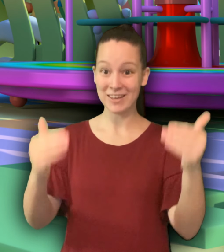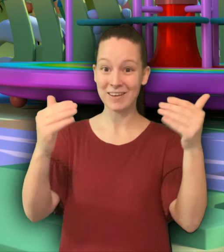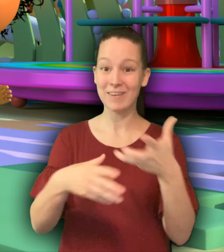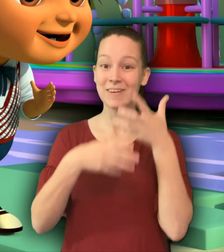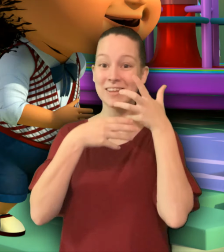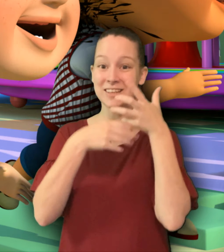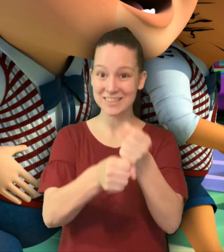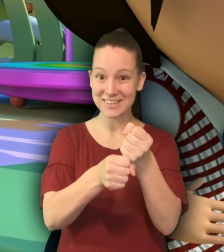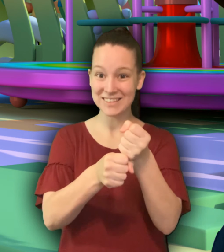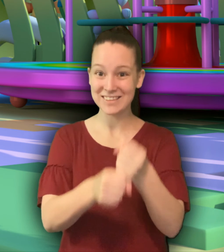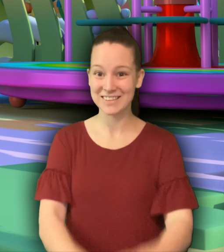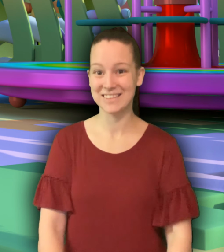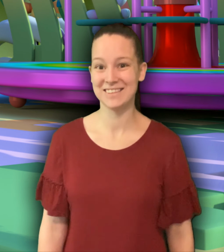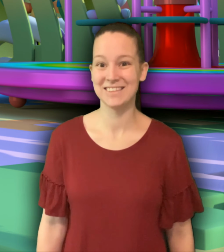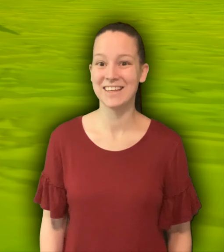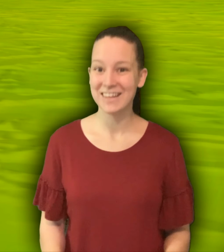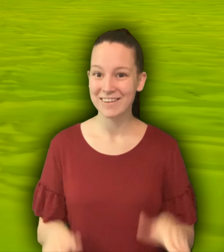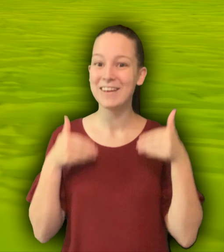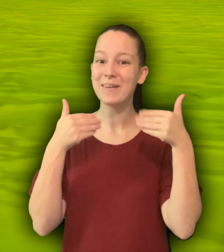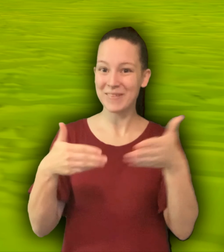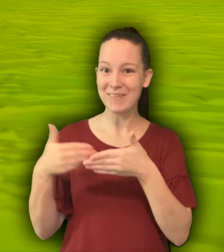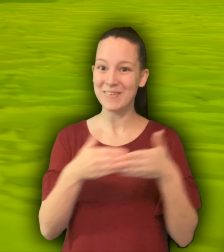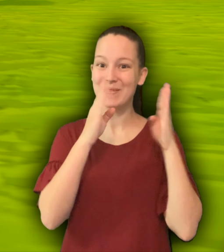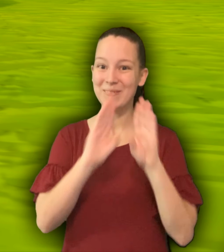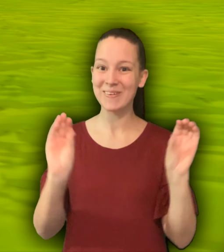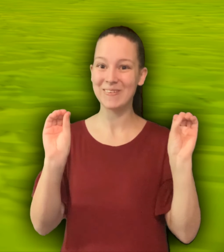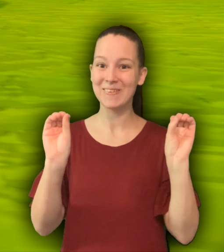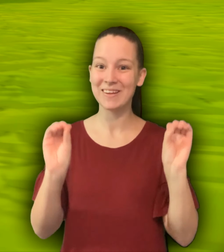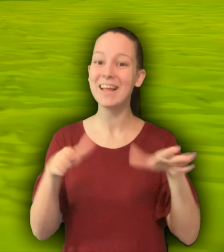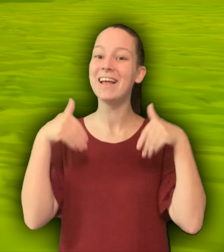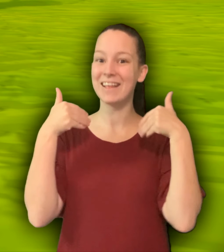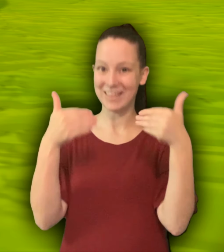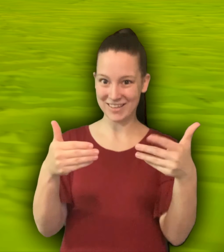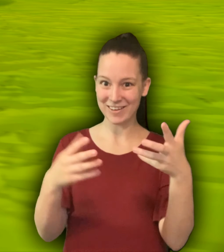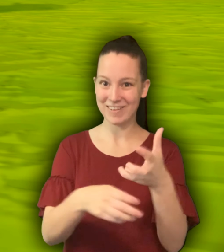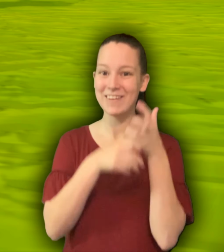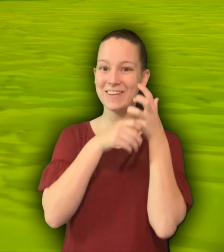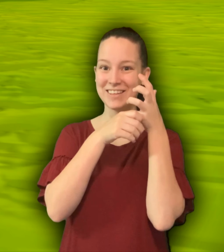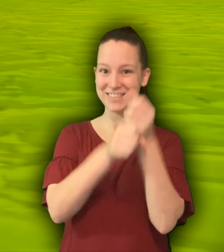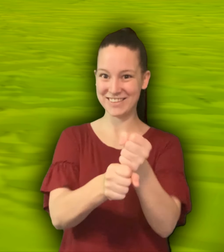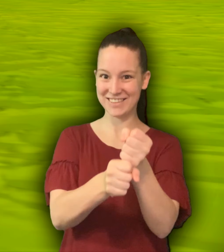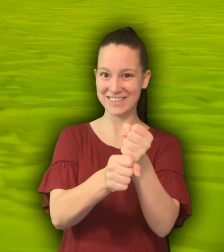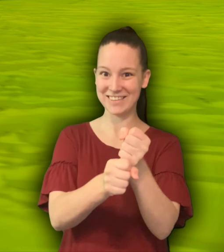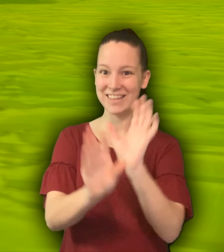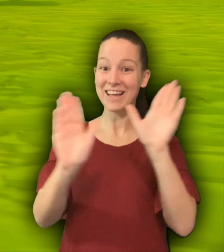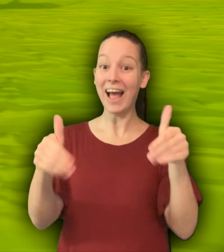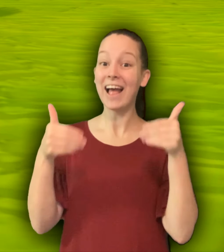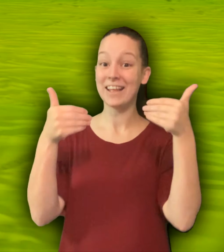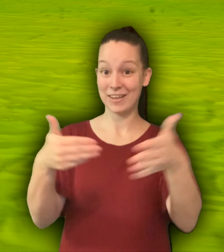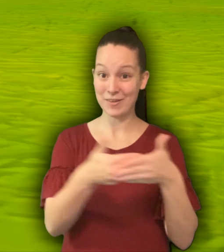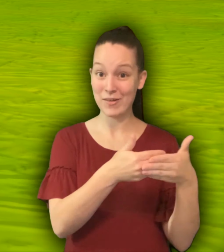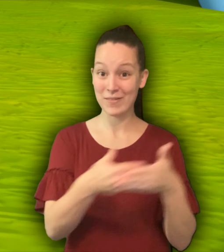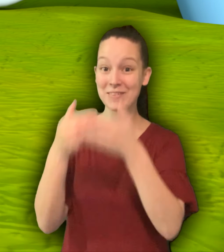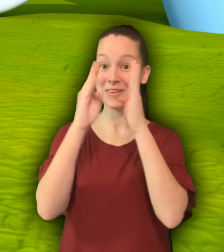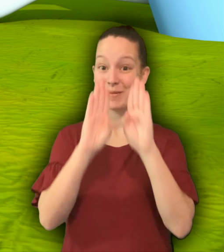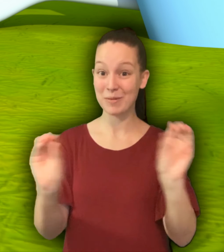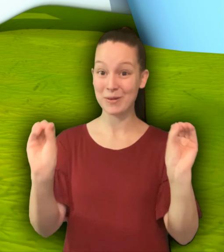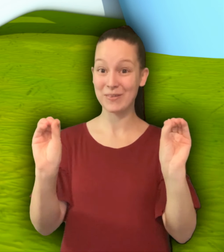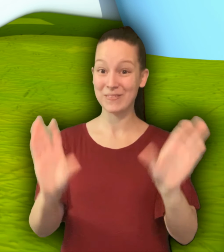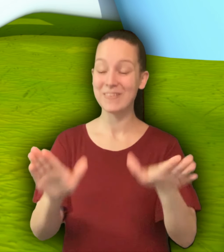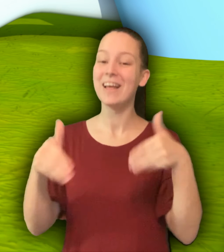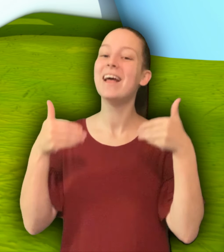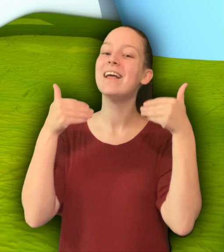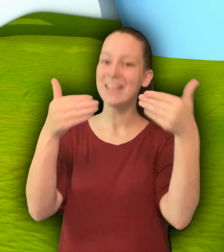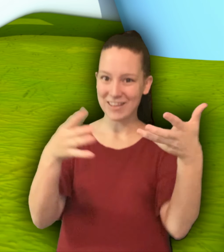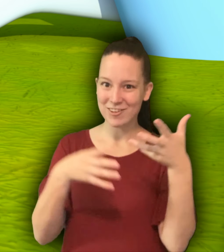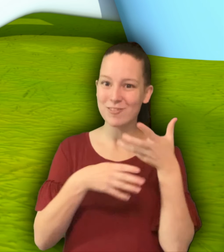Here we go hold on tight Here we go baby